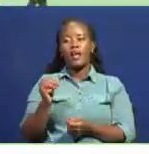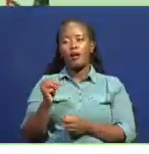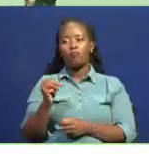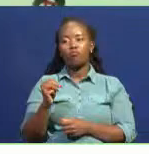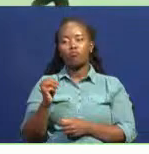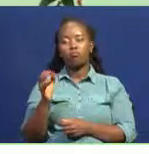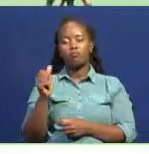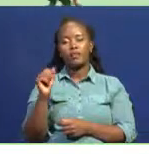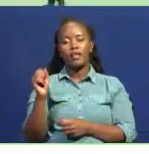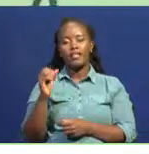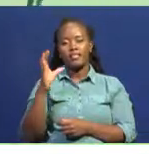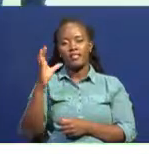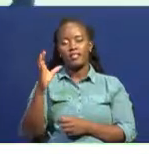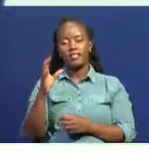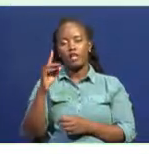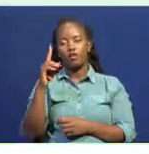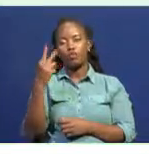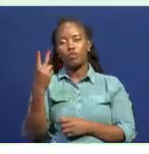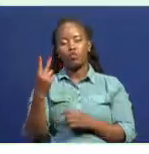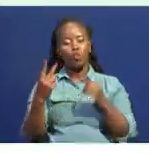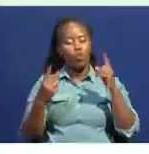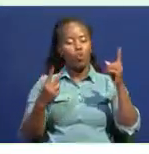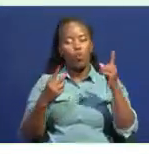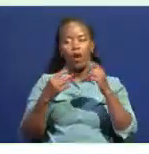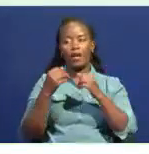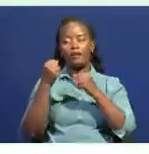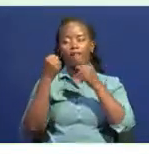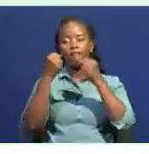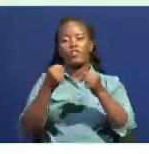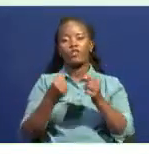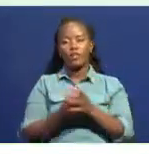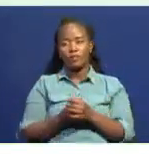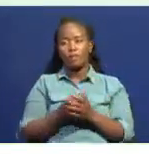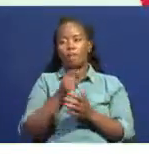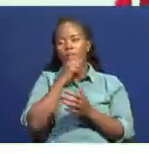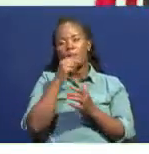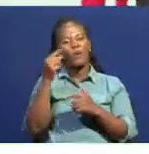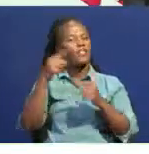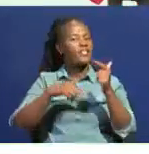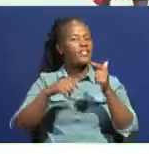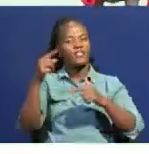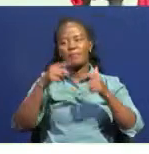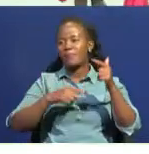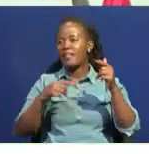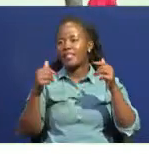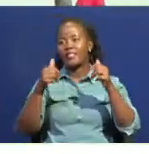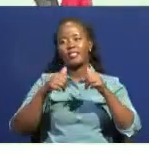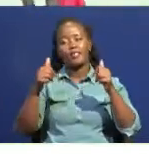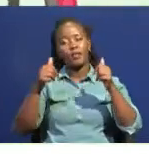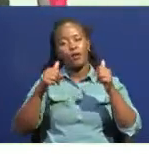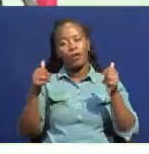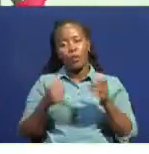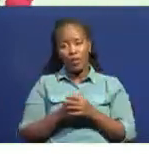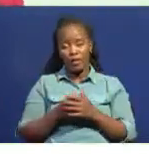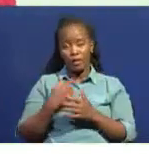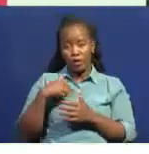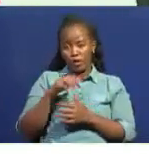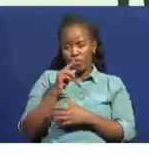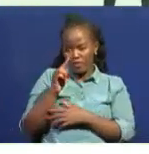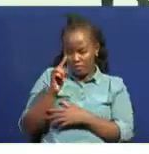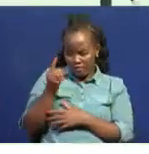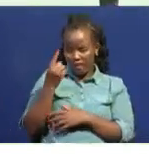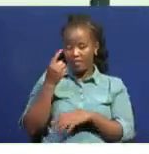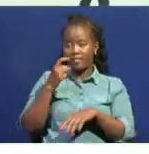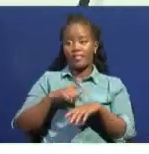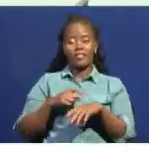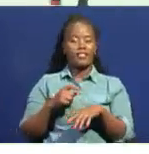victory over Blazers. I think the boys played very well. They enjoyed themselves. For us, this was our first season in the Premier League. It's a learning